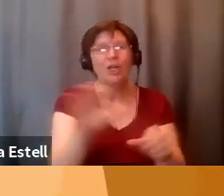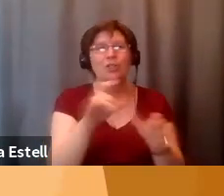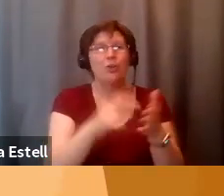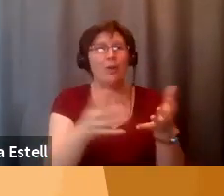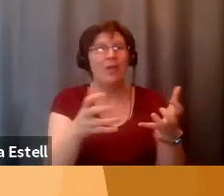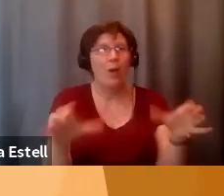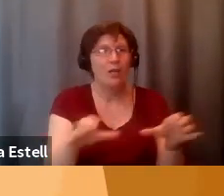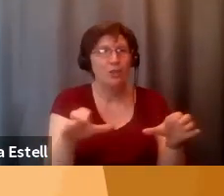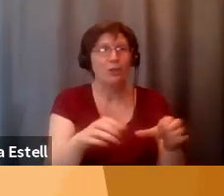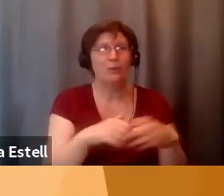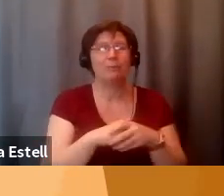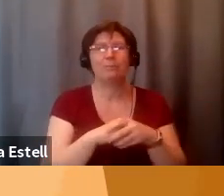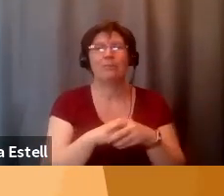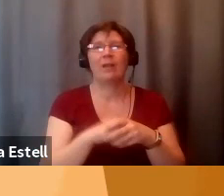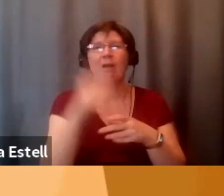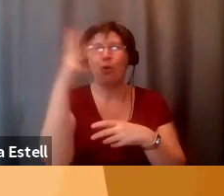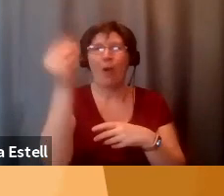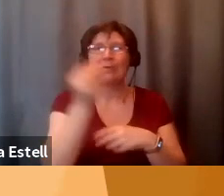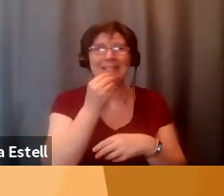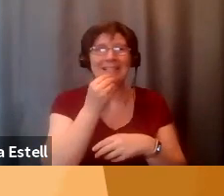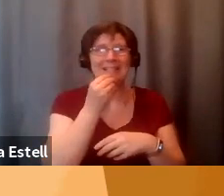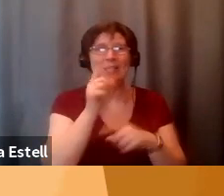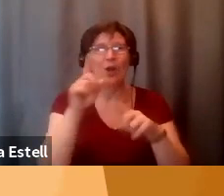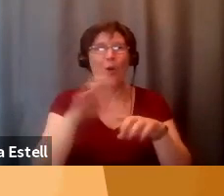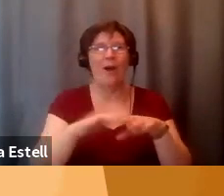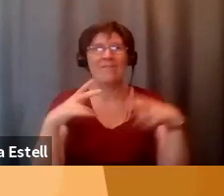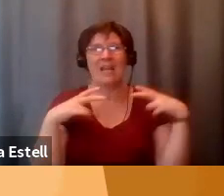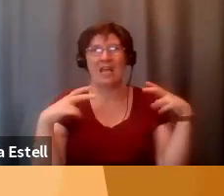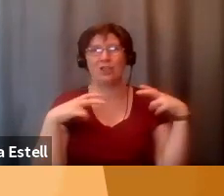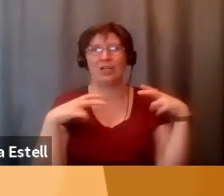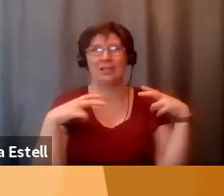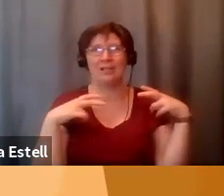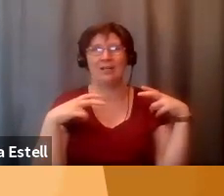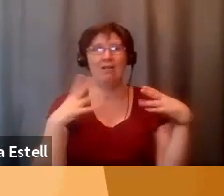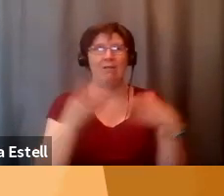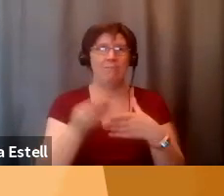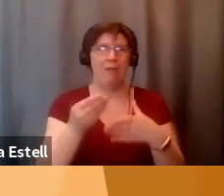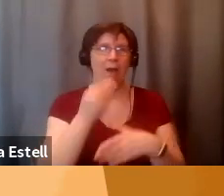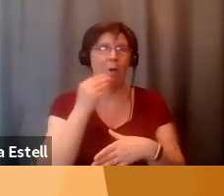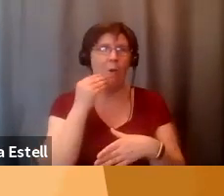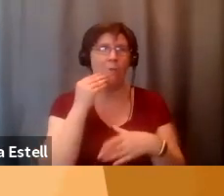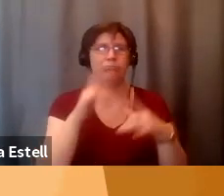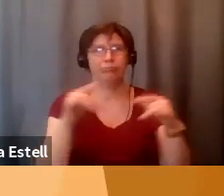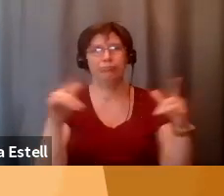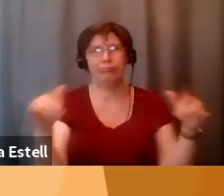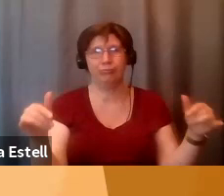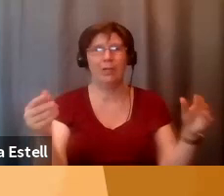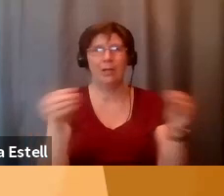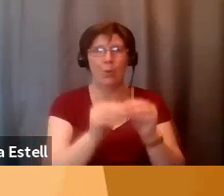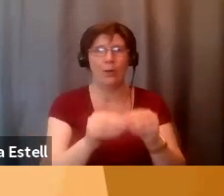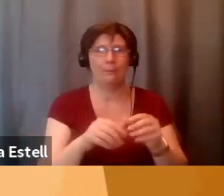do, go out to eat, go on vacation, buy home, all of those things and more.